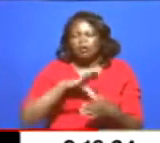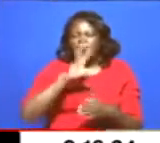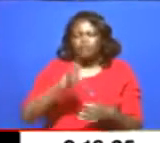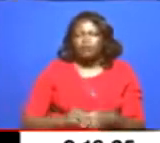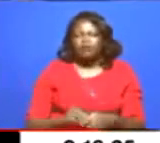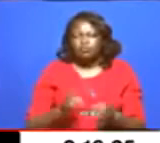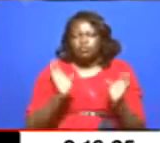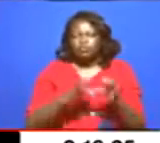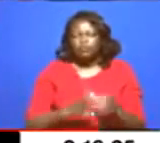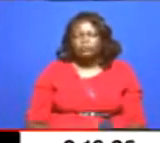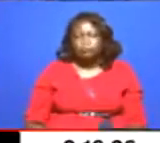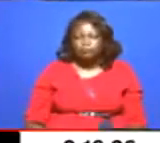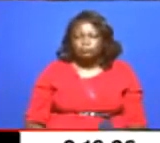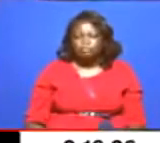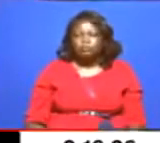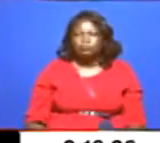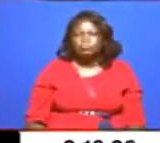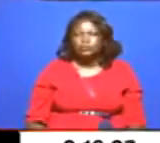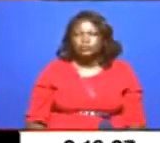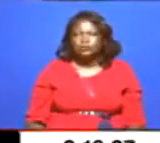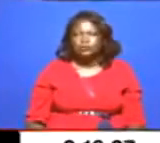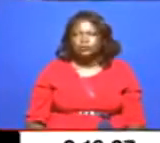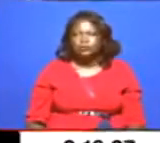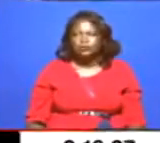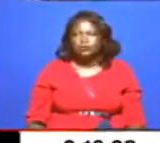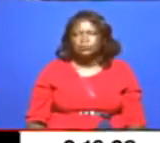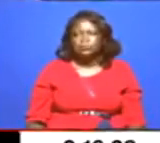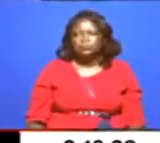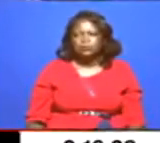alumni. Beatrice Getonyengetich, Prime Edition.